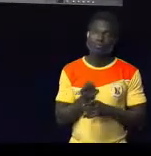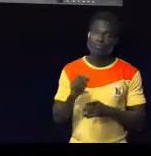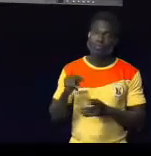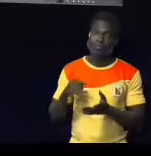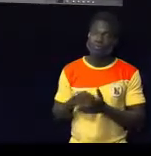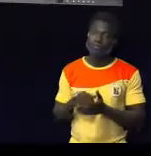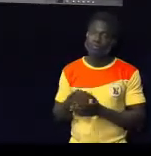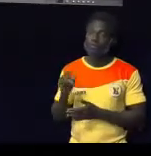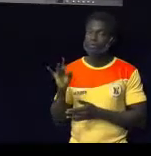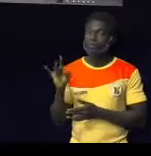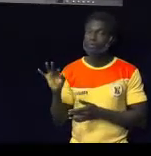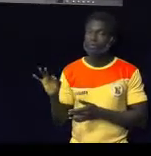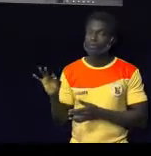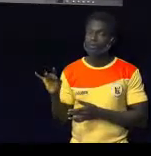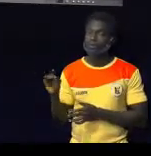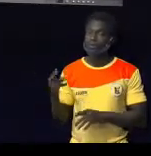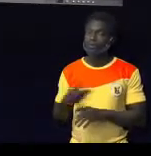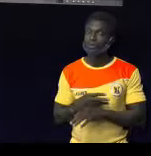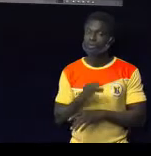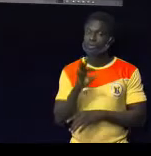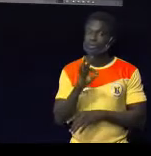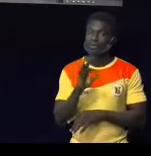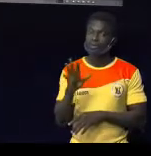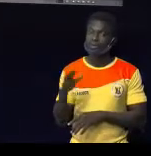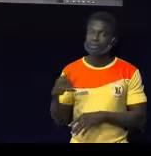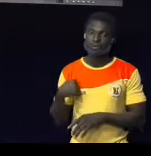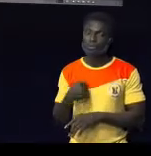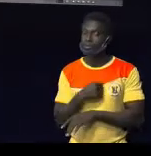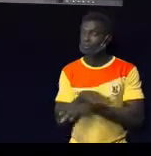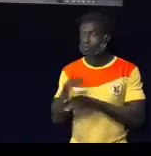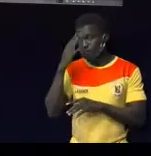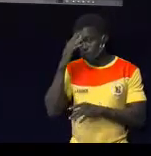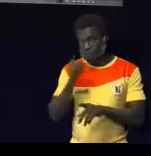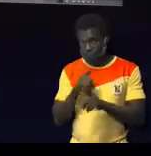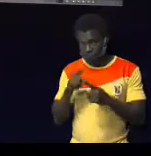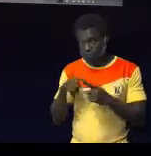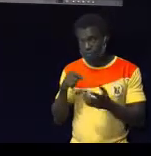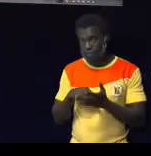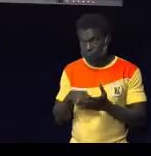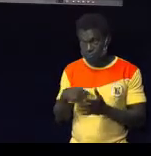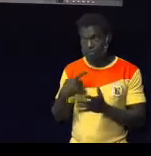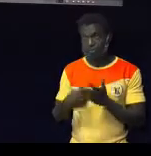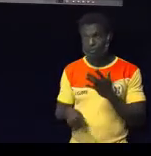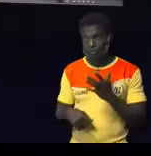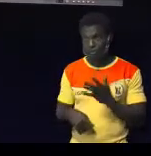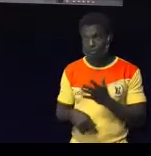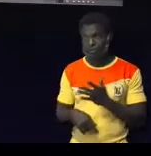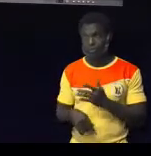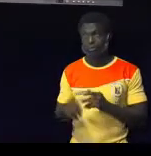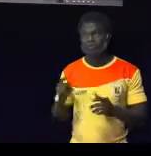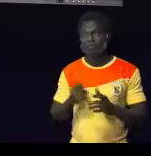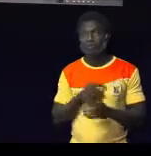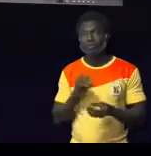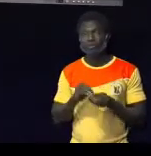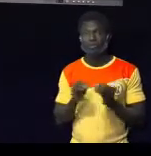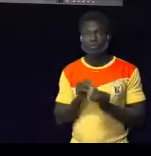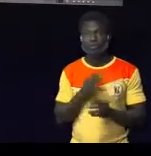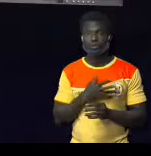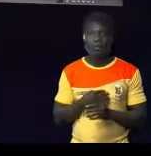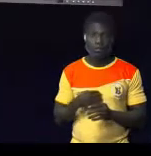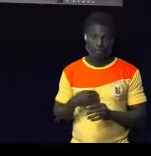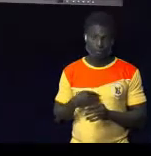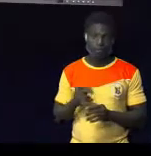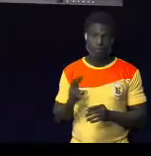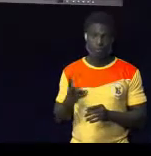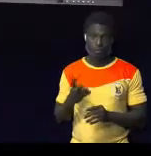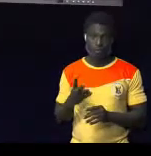that out, 98 times 95. But we do not know the answer to this. So what do we do? The first number and the second number,